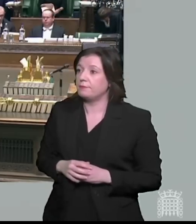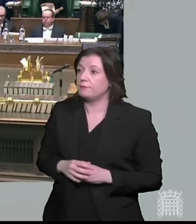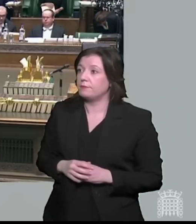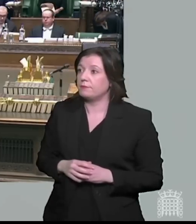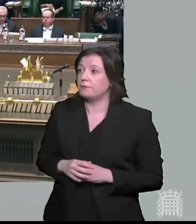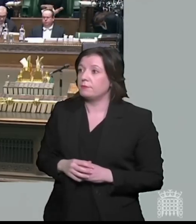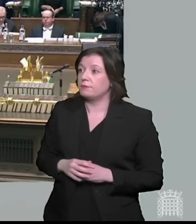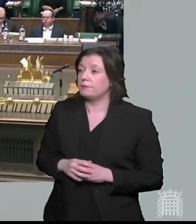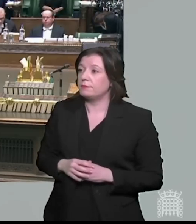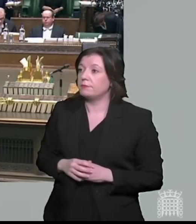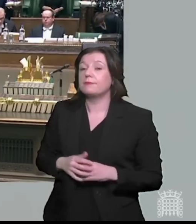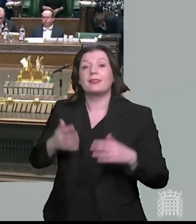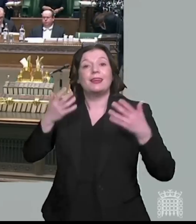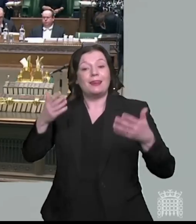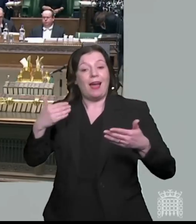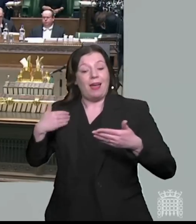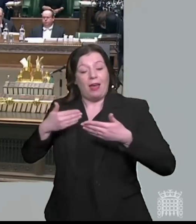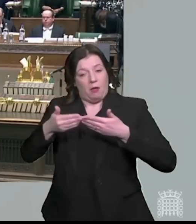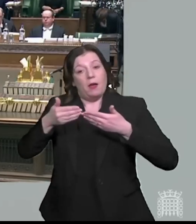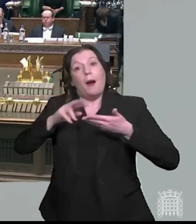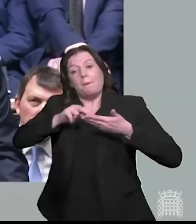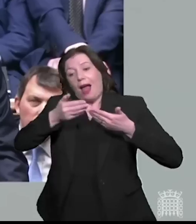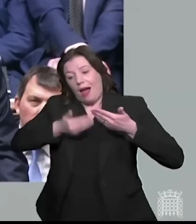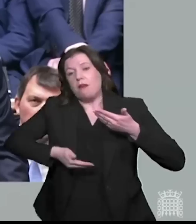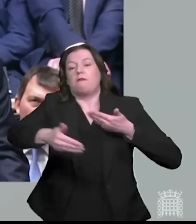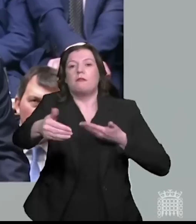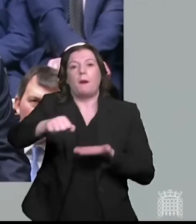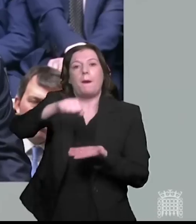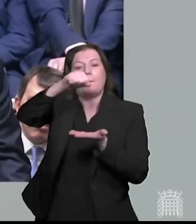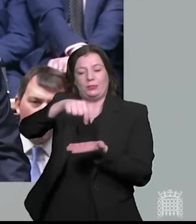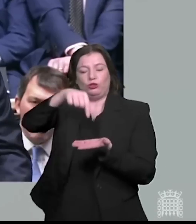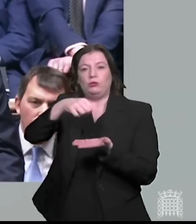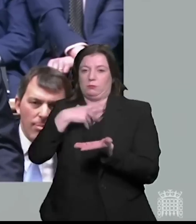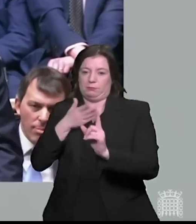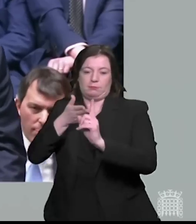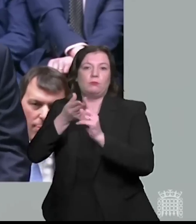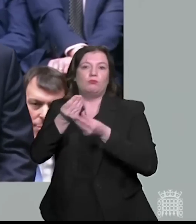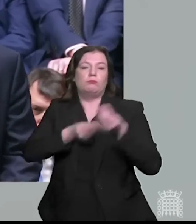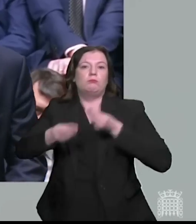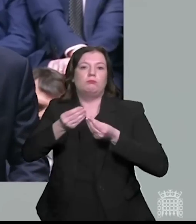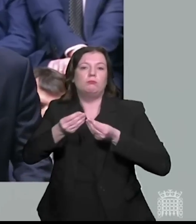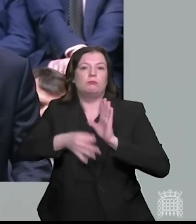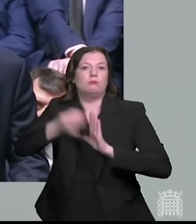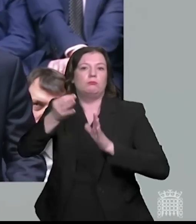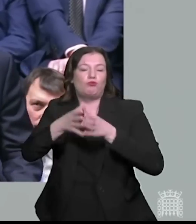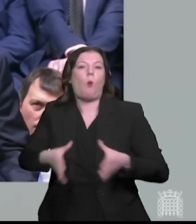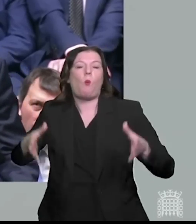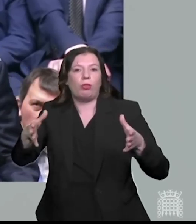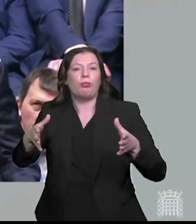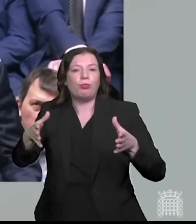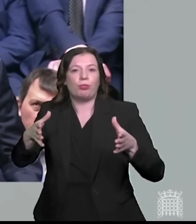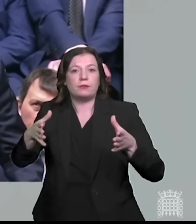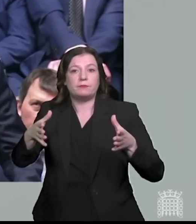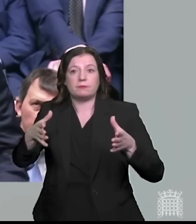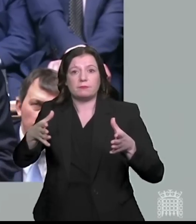Today, we deliver the next part of our plan, a budget for growth. Yeah. Not just the growth that comes